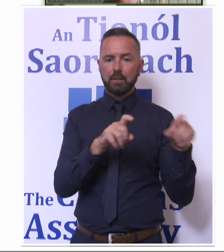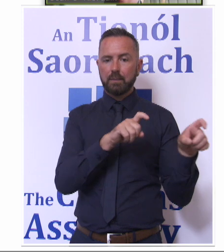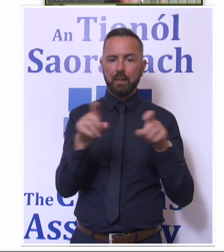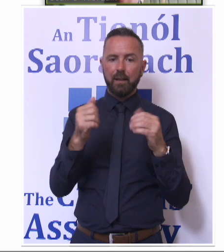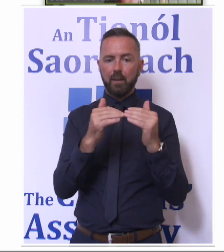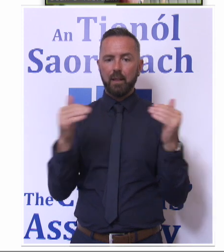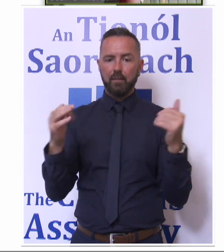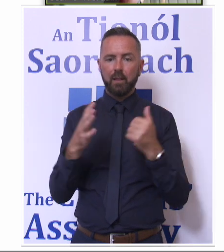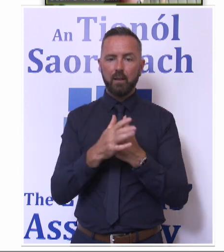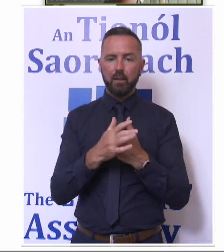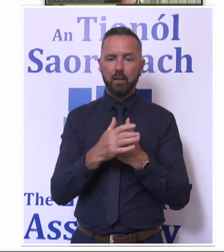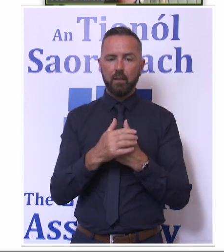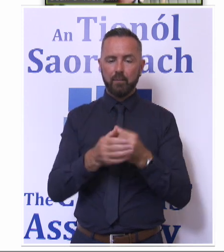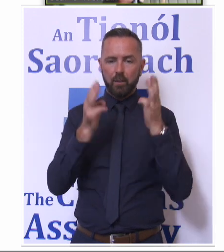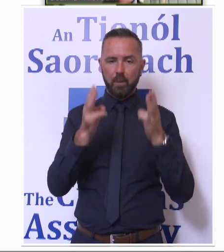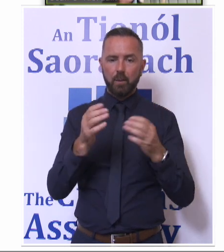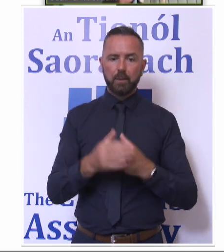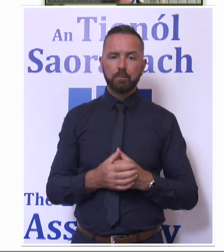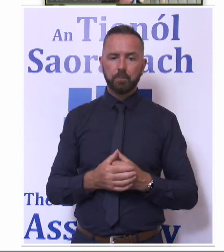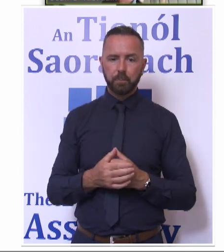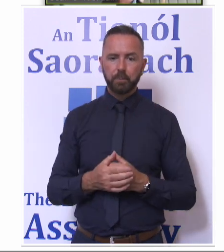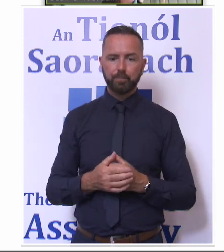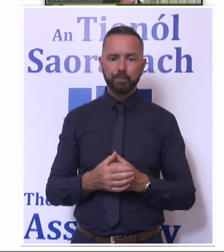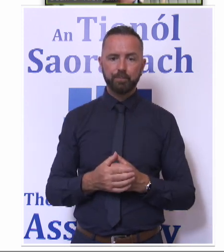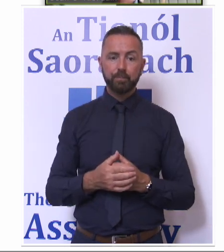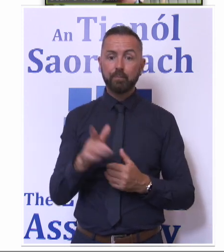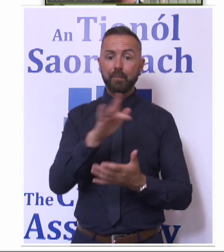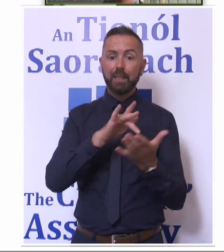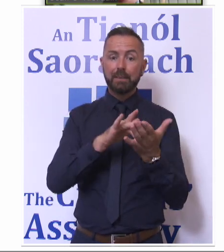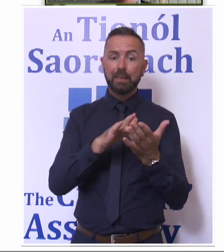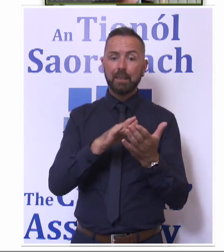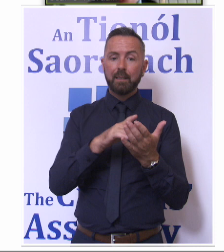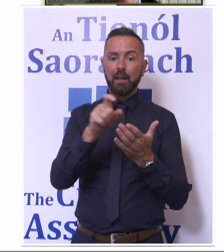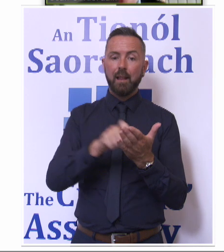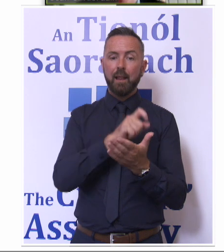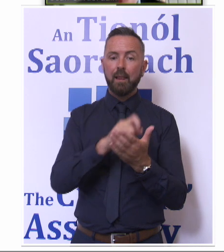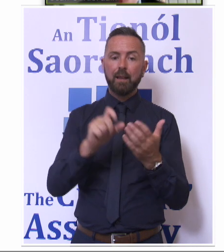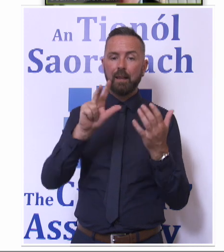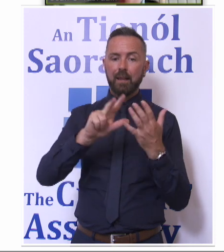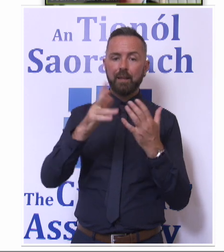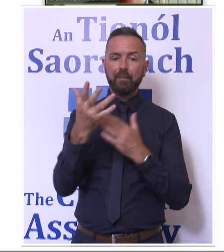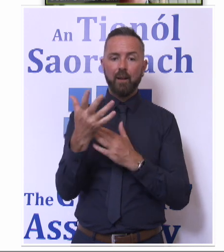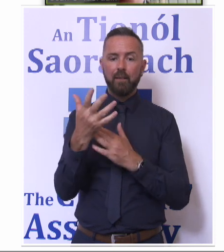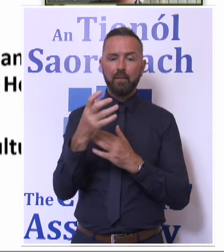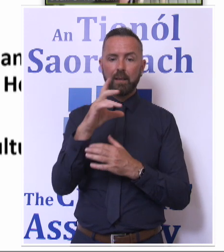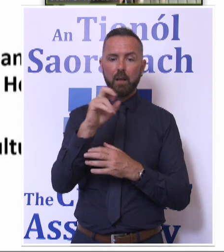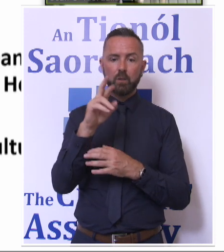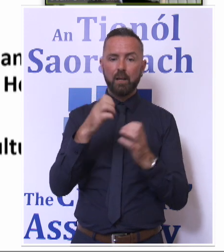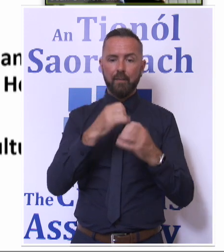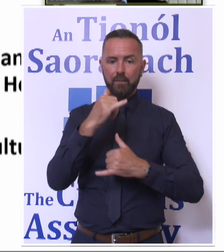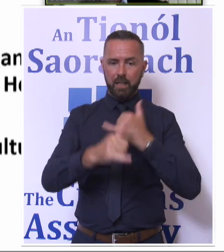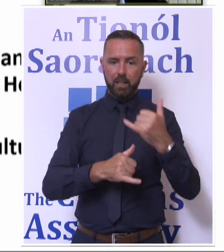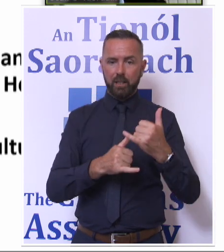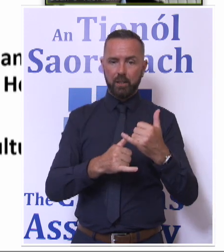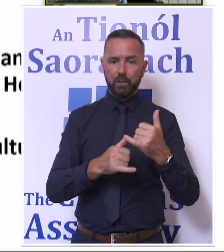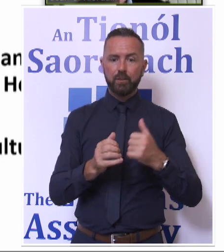of significant independence. But the city of Helsinki itself elects 85 councillors every year.